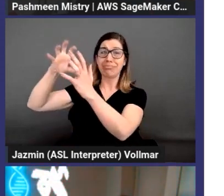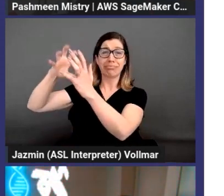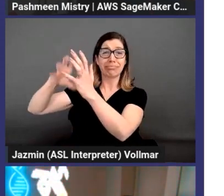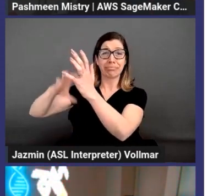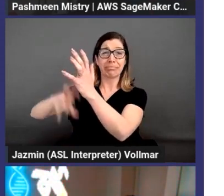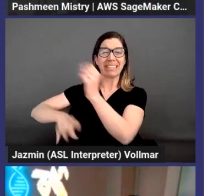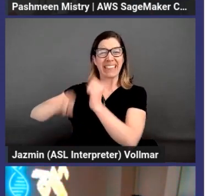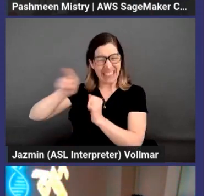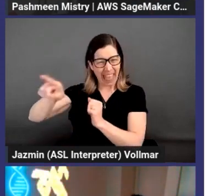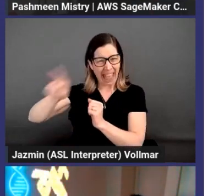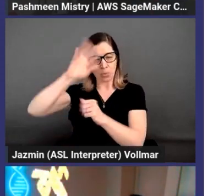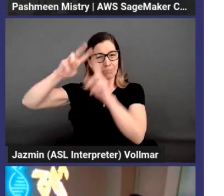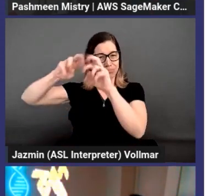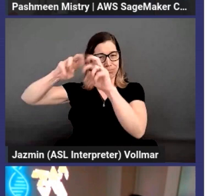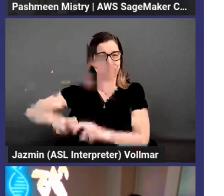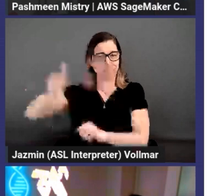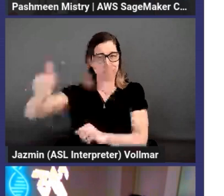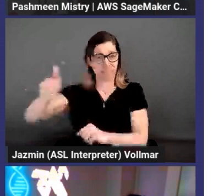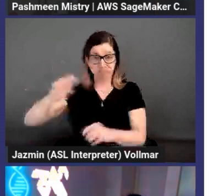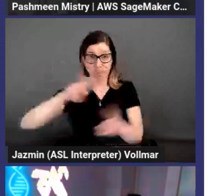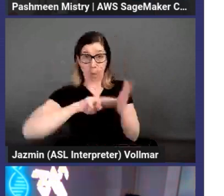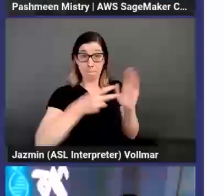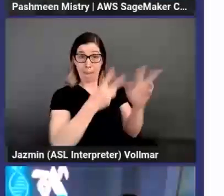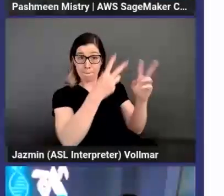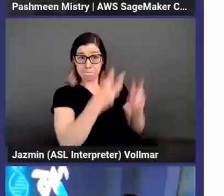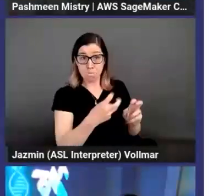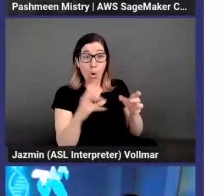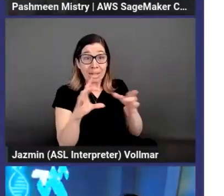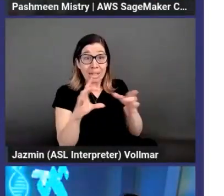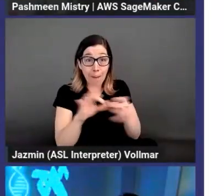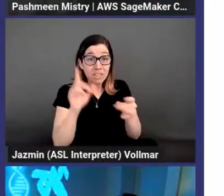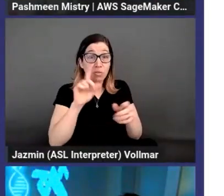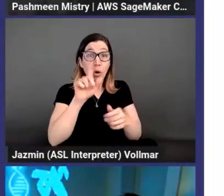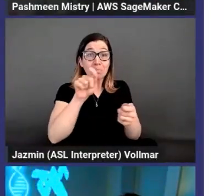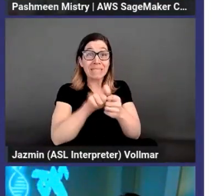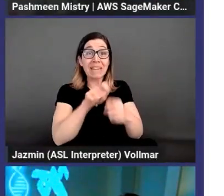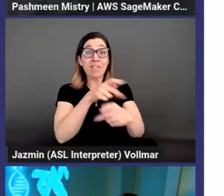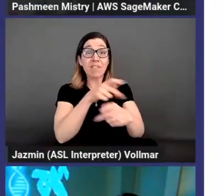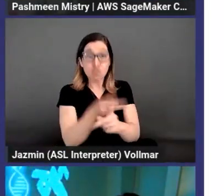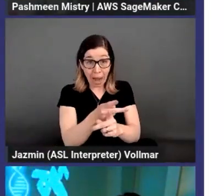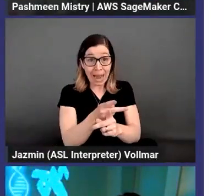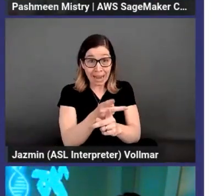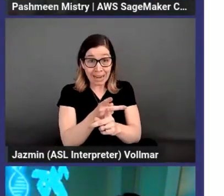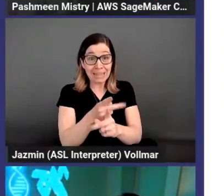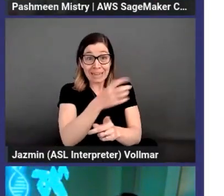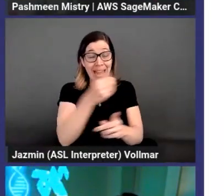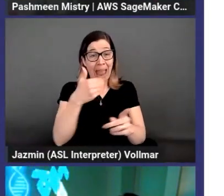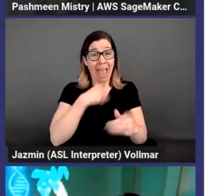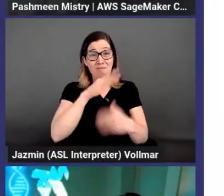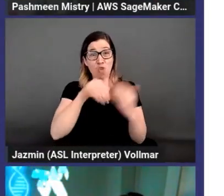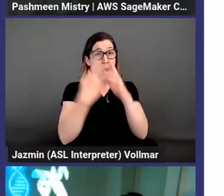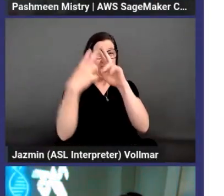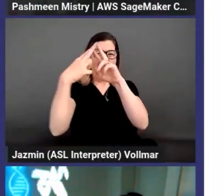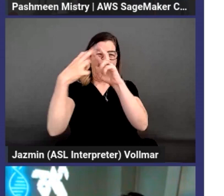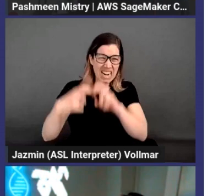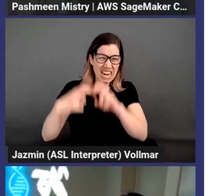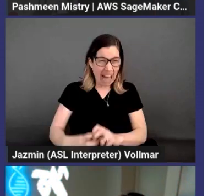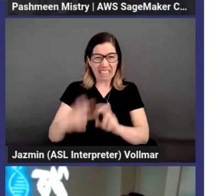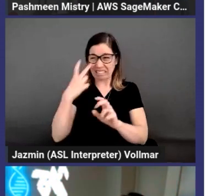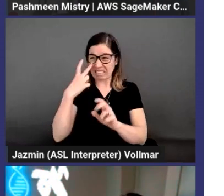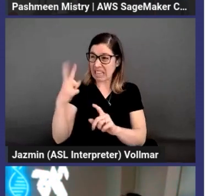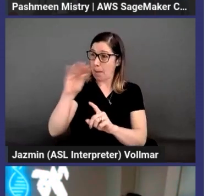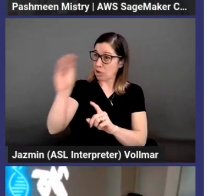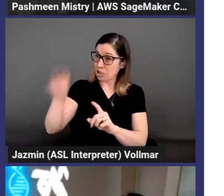go. So you could pull down comments on a particular product, right? In a batch mode, Exactly. just have it all analyzed and see the percentage of